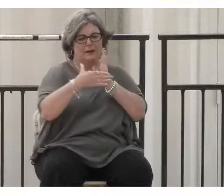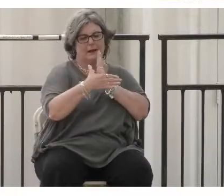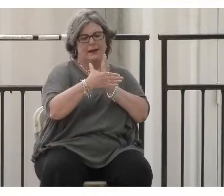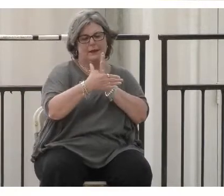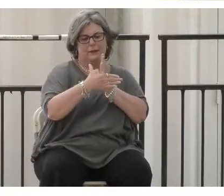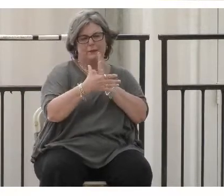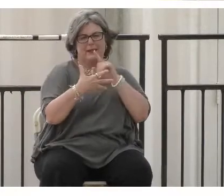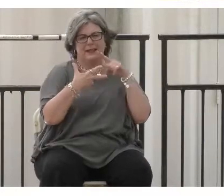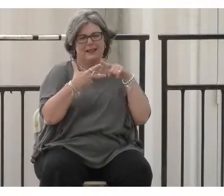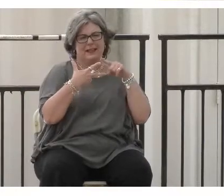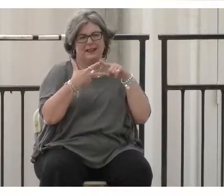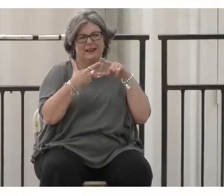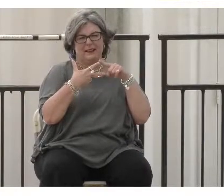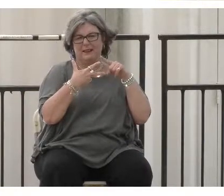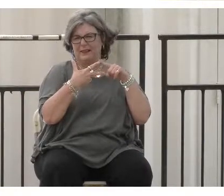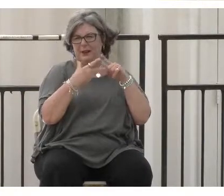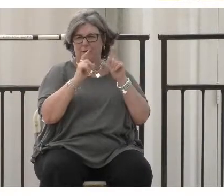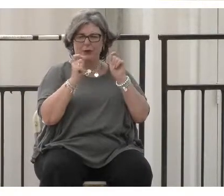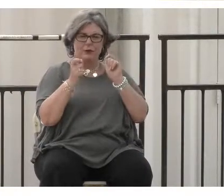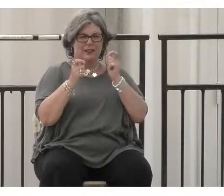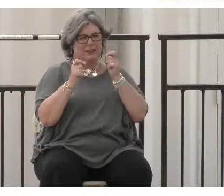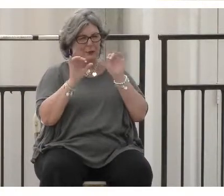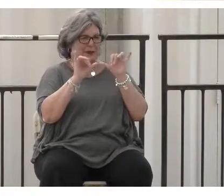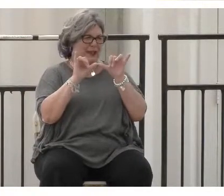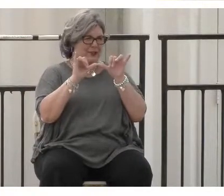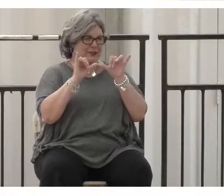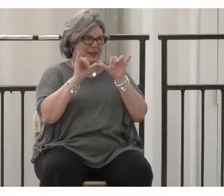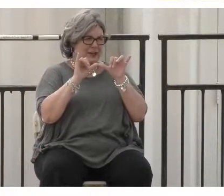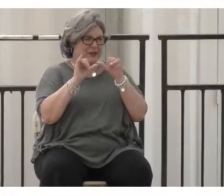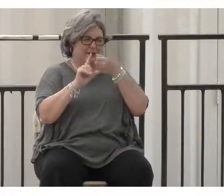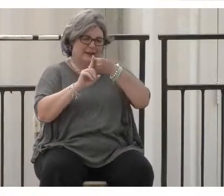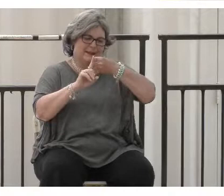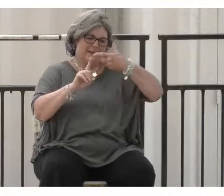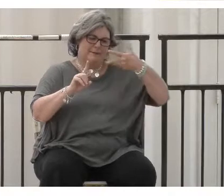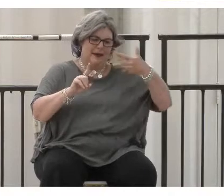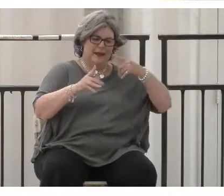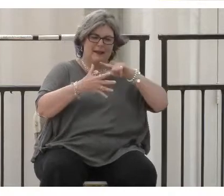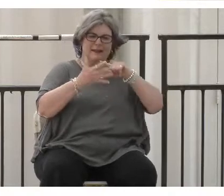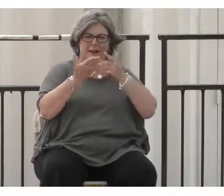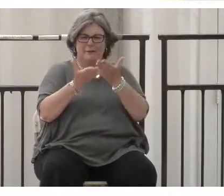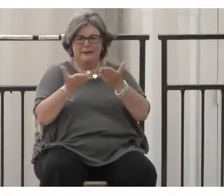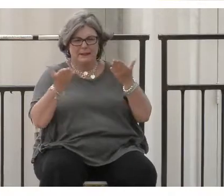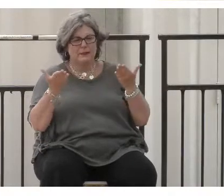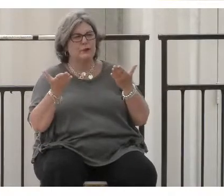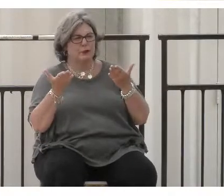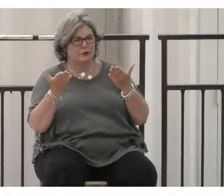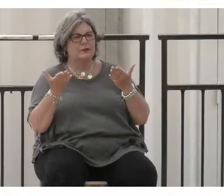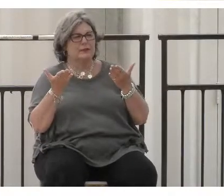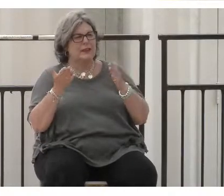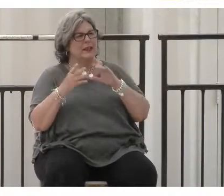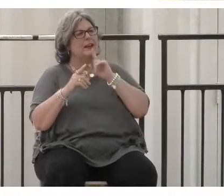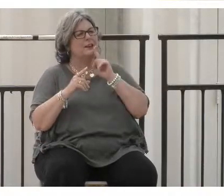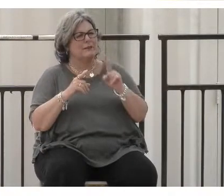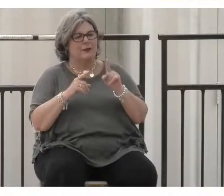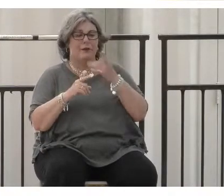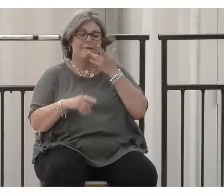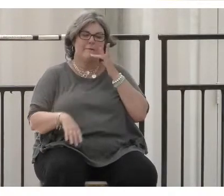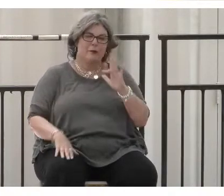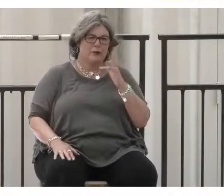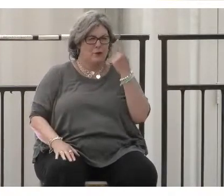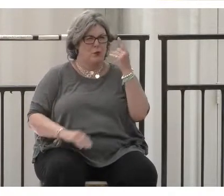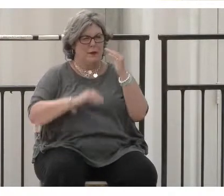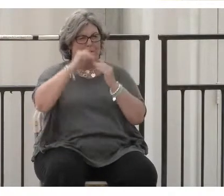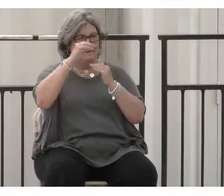technology, where we could, with a little bit of engineering, expand the capacities of materials. And I was very fortunate to build one